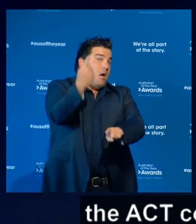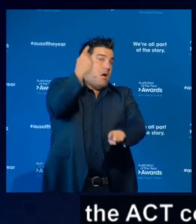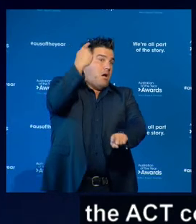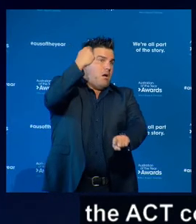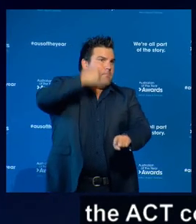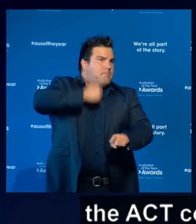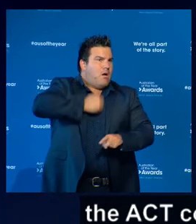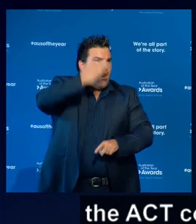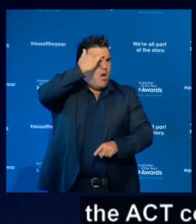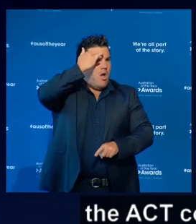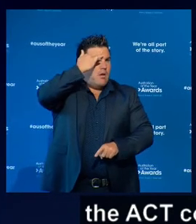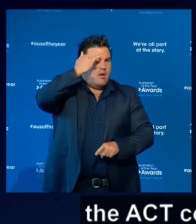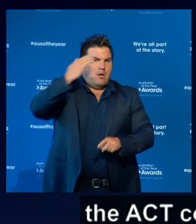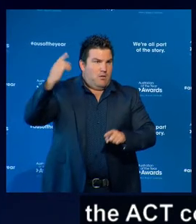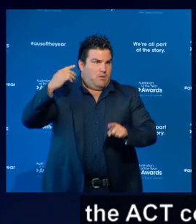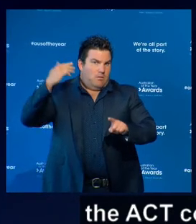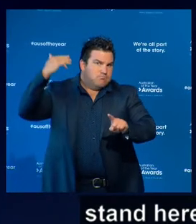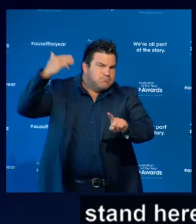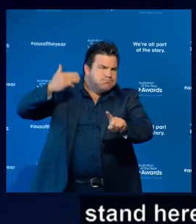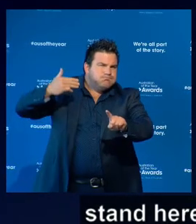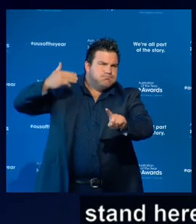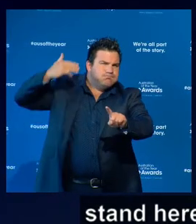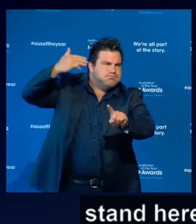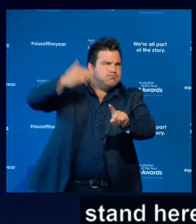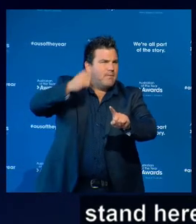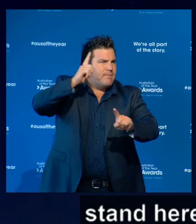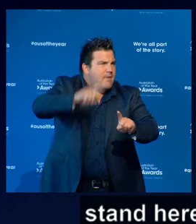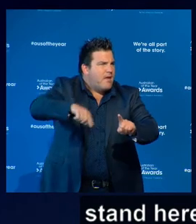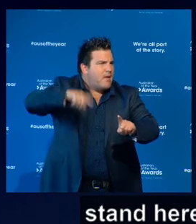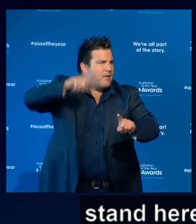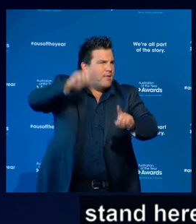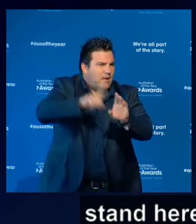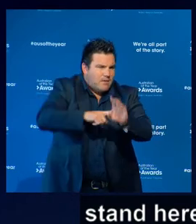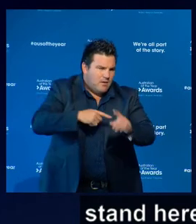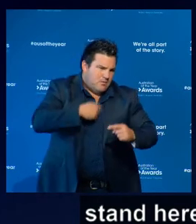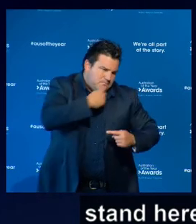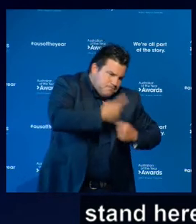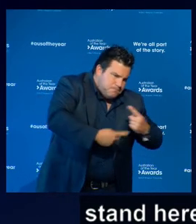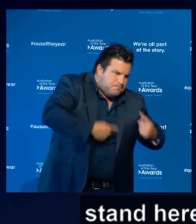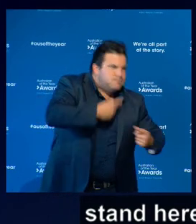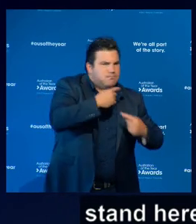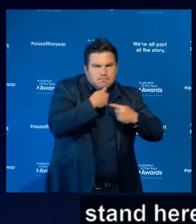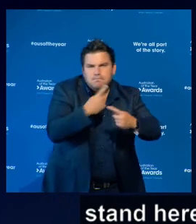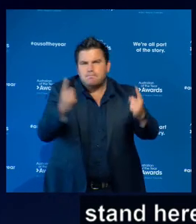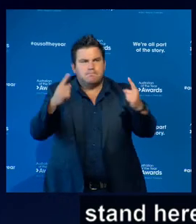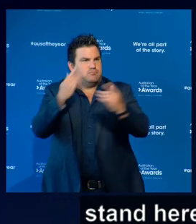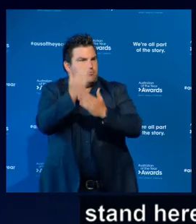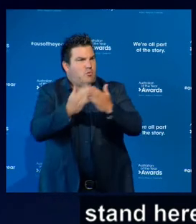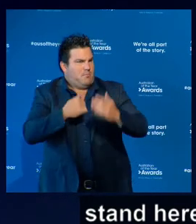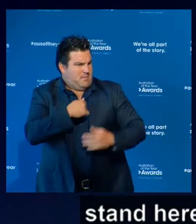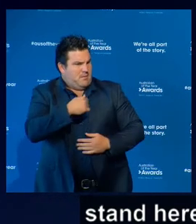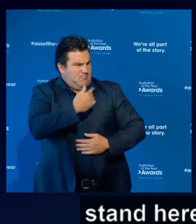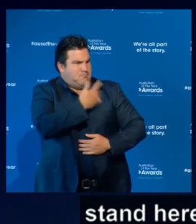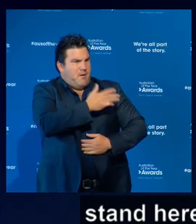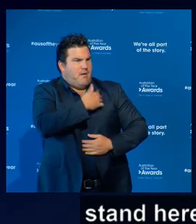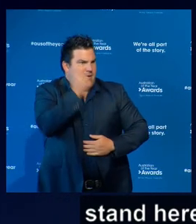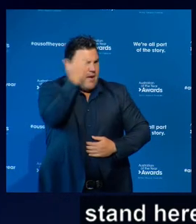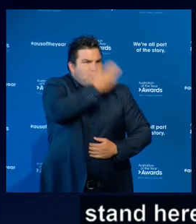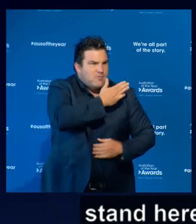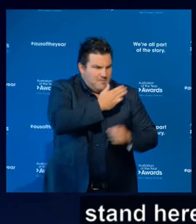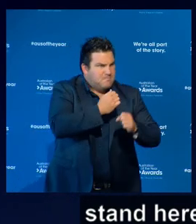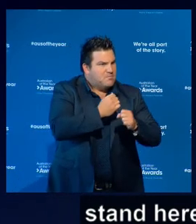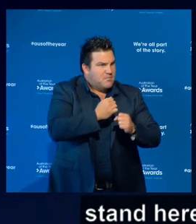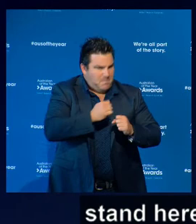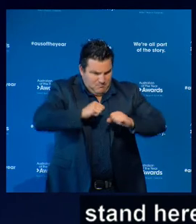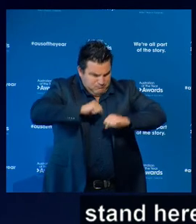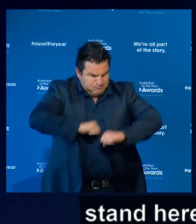ancestors before me walked, told stories many thousands of years ago. I am a proud Ngunnawal woman as I